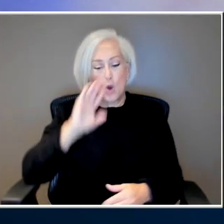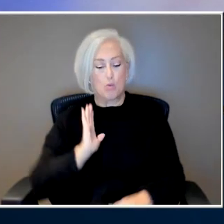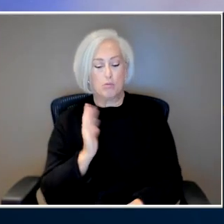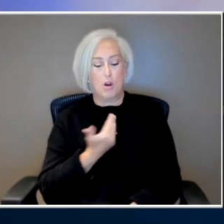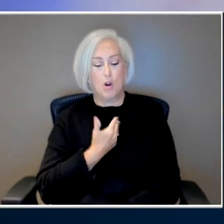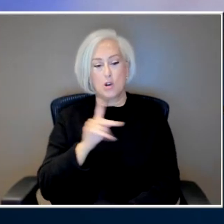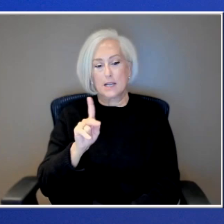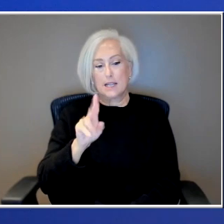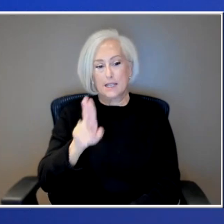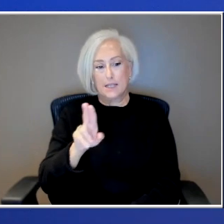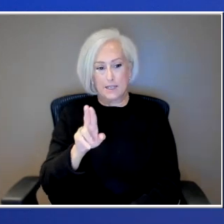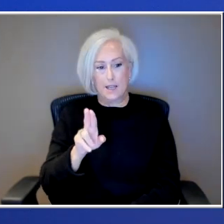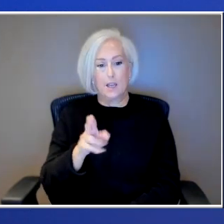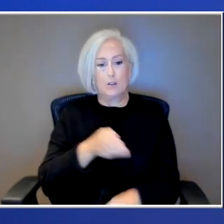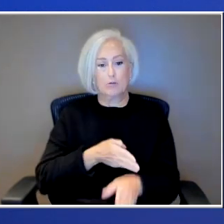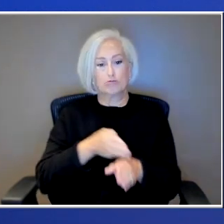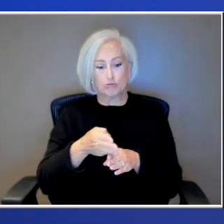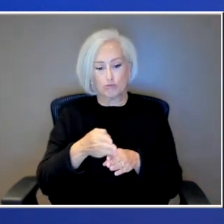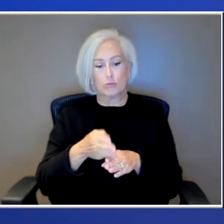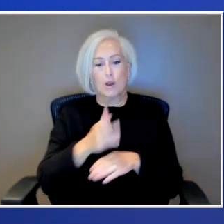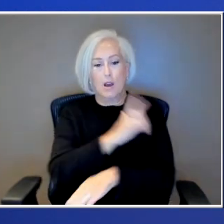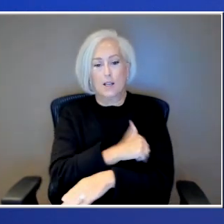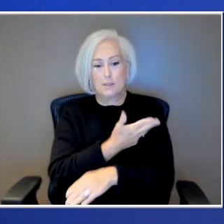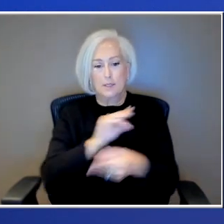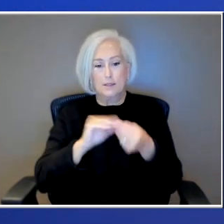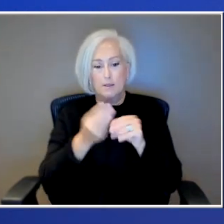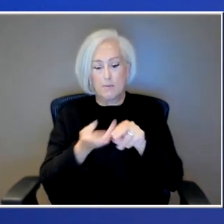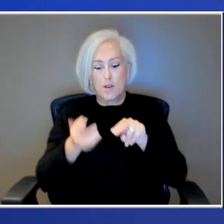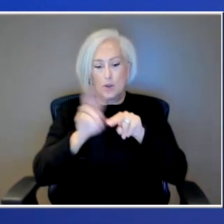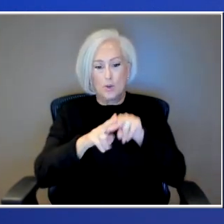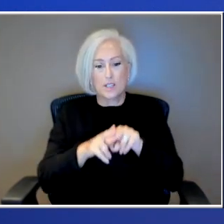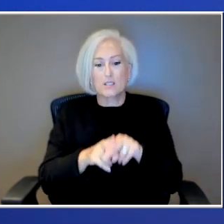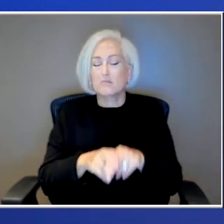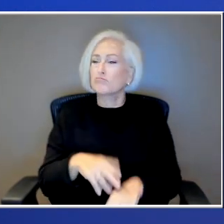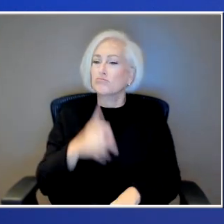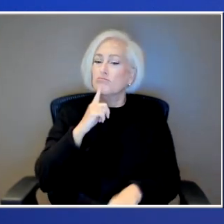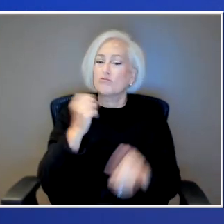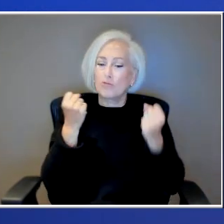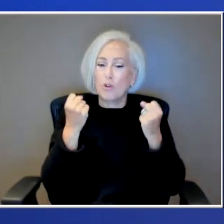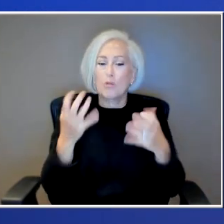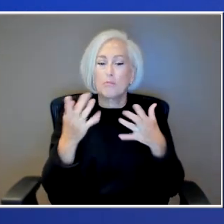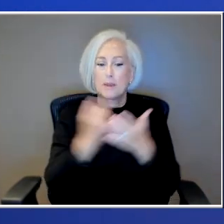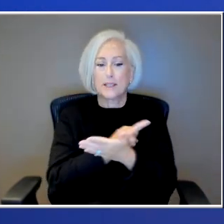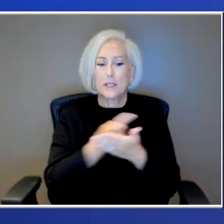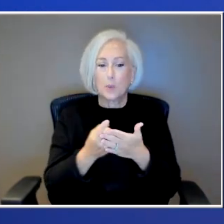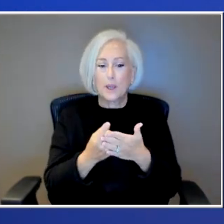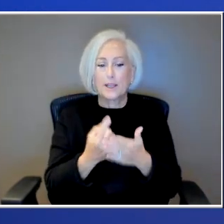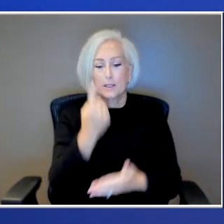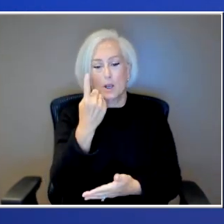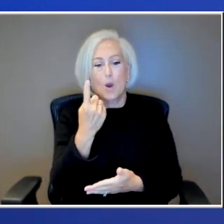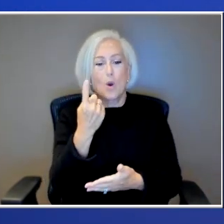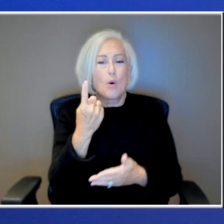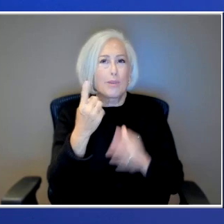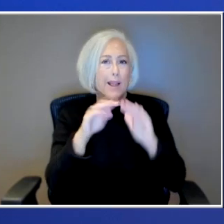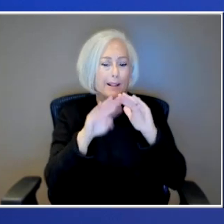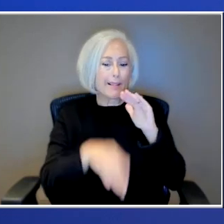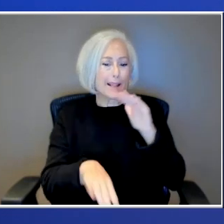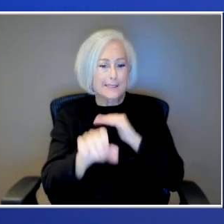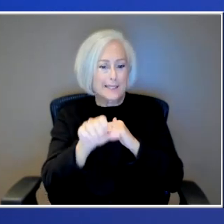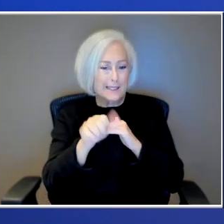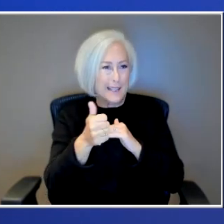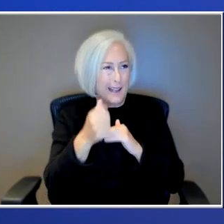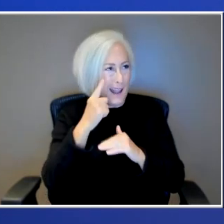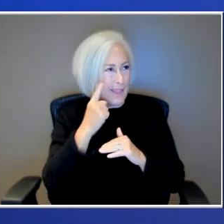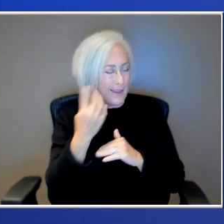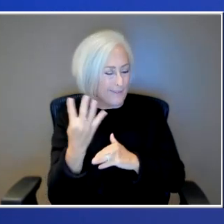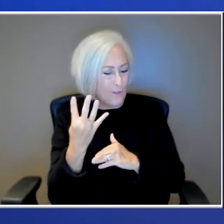You know, we know that for a couple weeks there, we had single digits for COVID admissions. We were very happy with that. I think down to 4. I think this